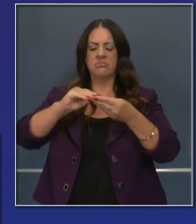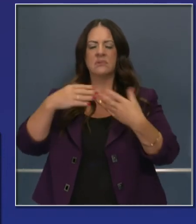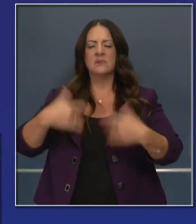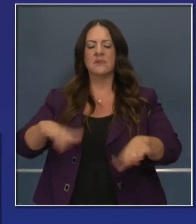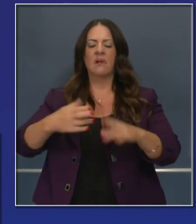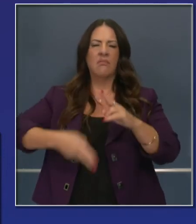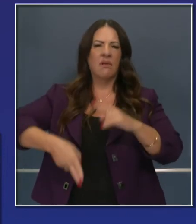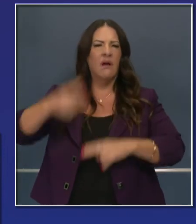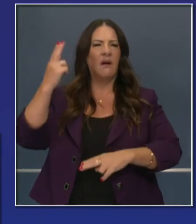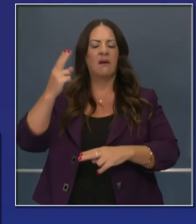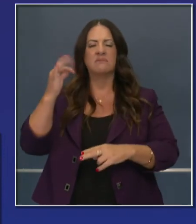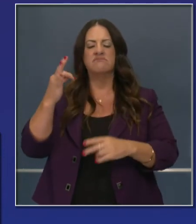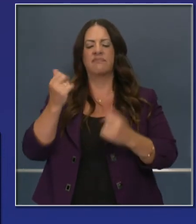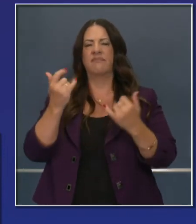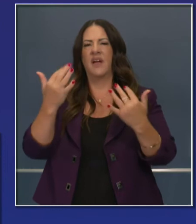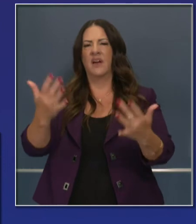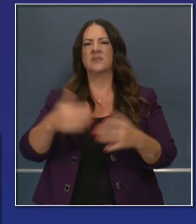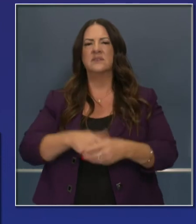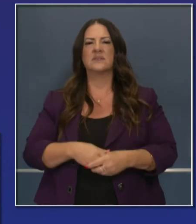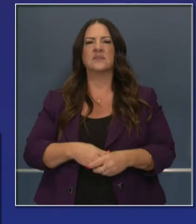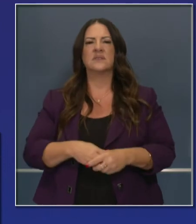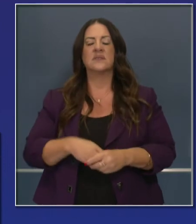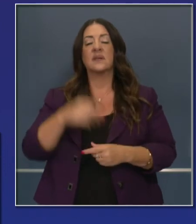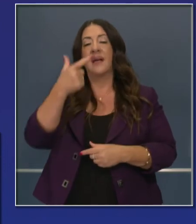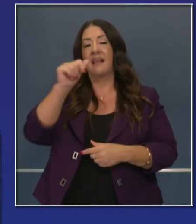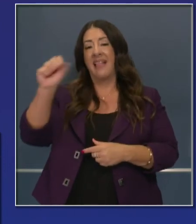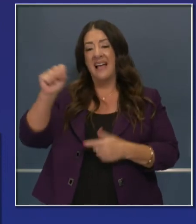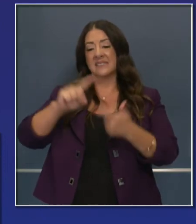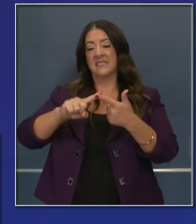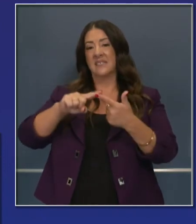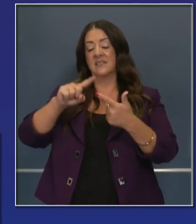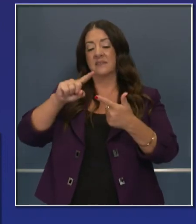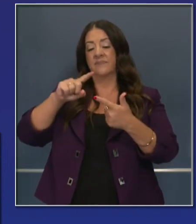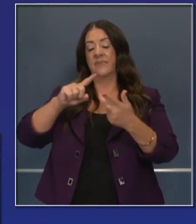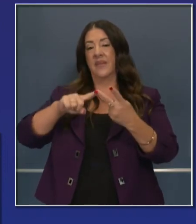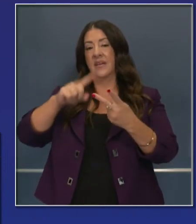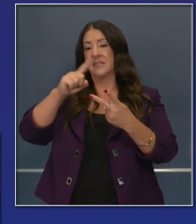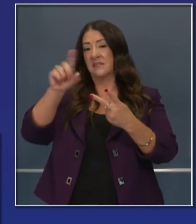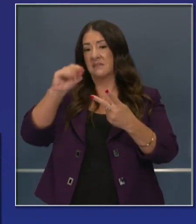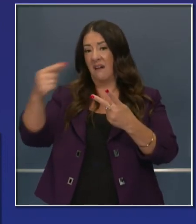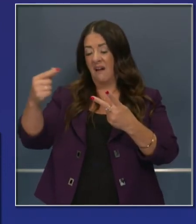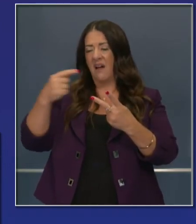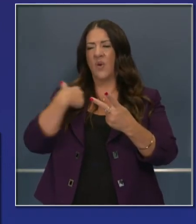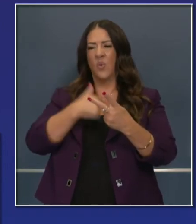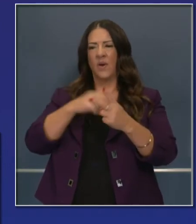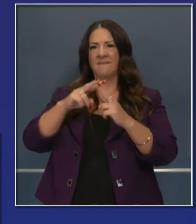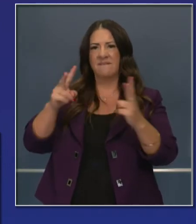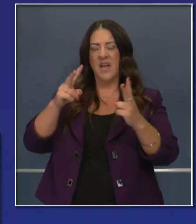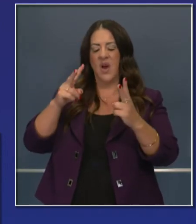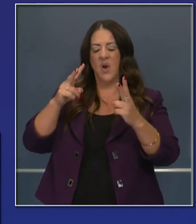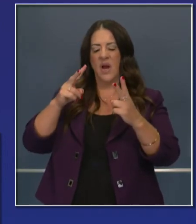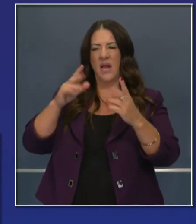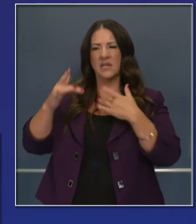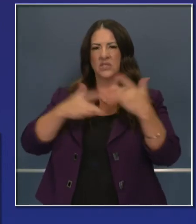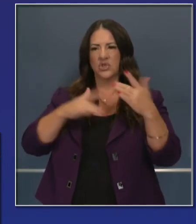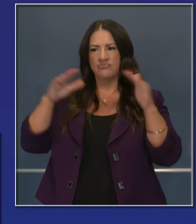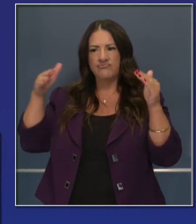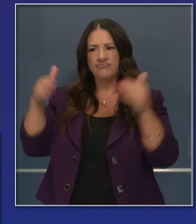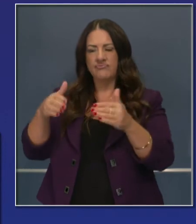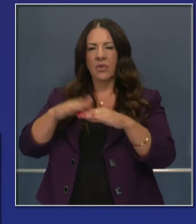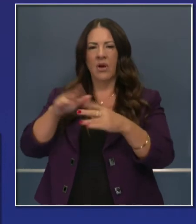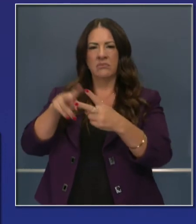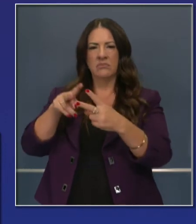California's history. But the Glass and Zog fires remain top of mind for us as we battle complexes all around the state